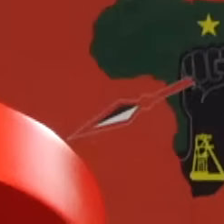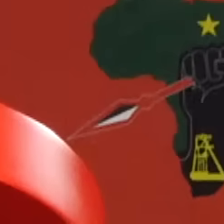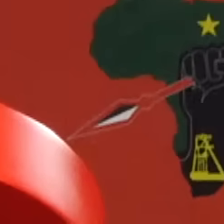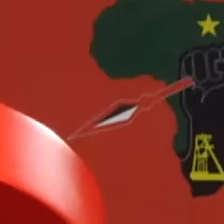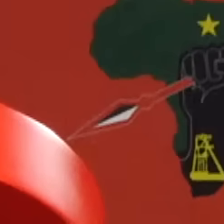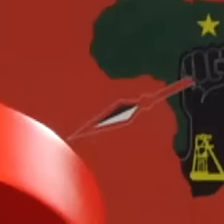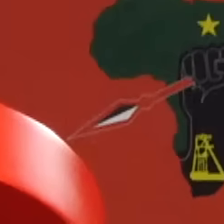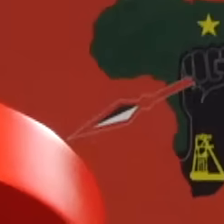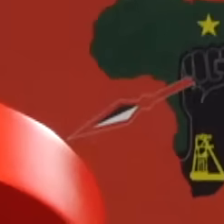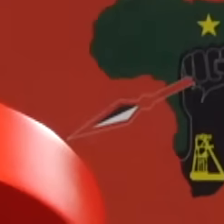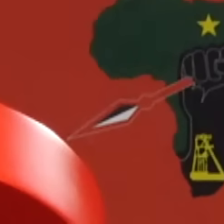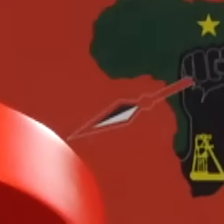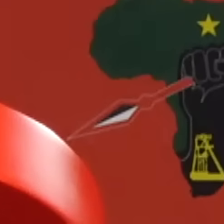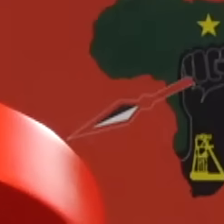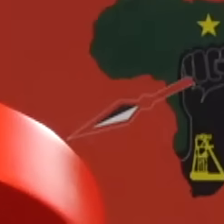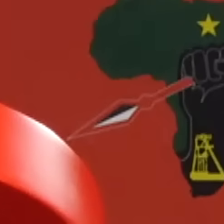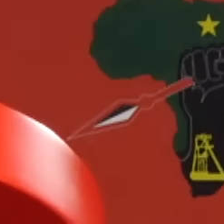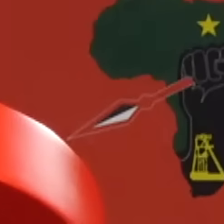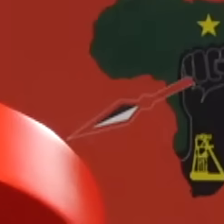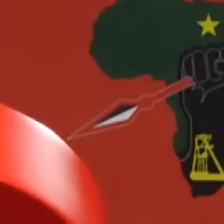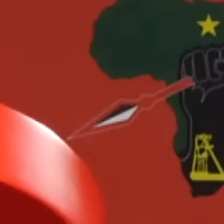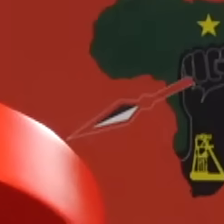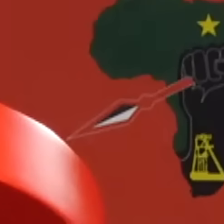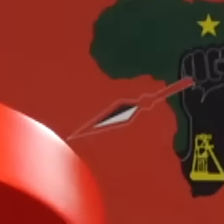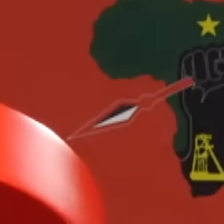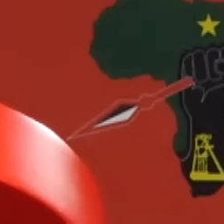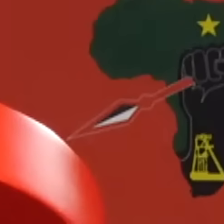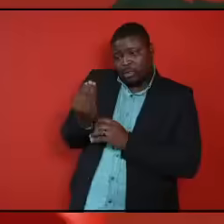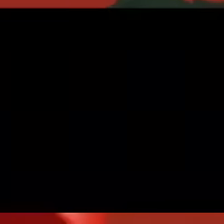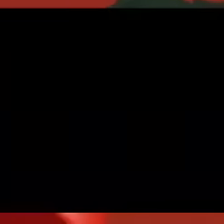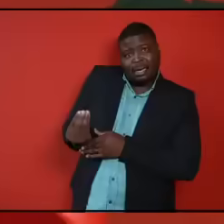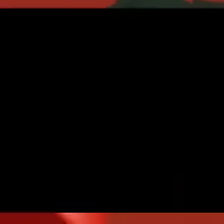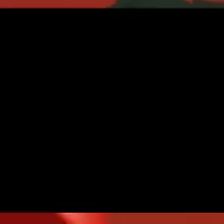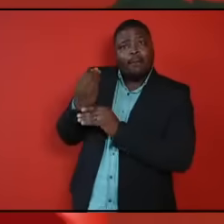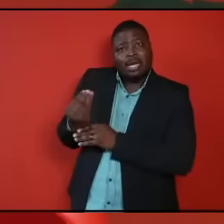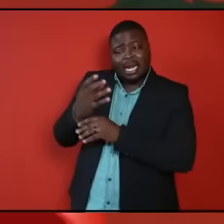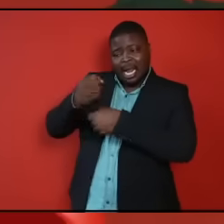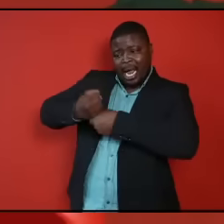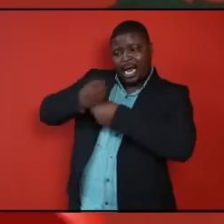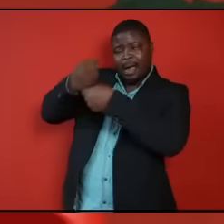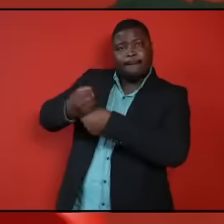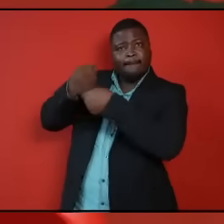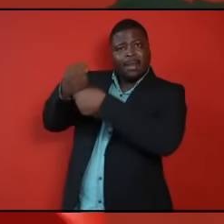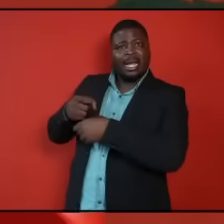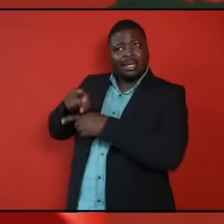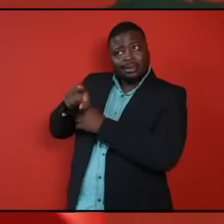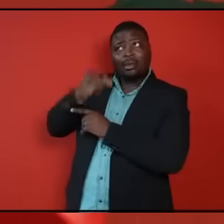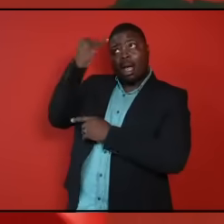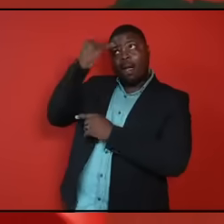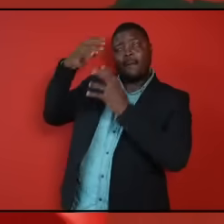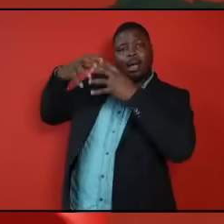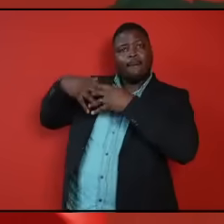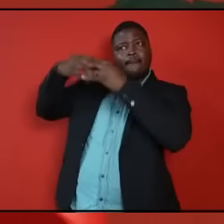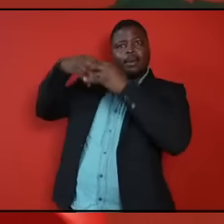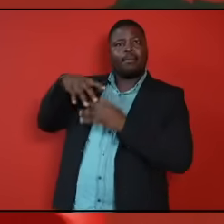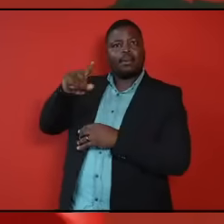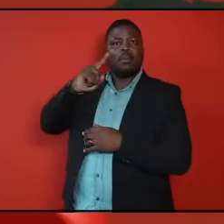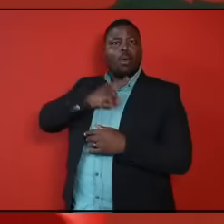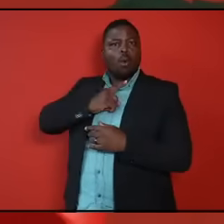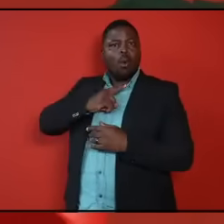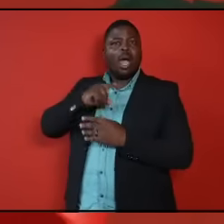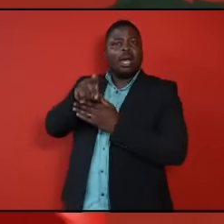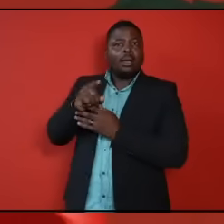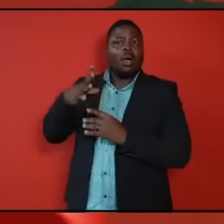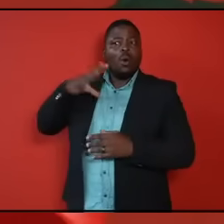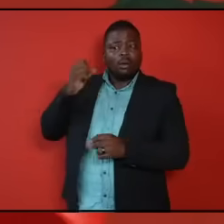conditions. The Umtana Eskoleni campaign was recognized as a decisive intervention against the exclusion